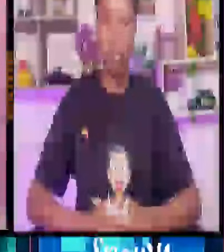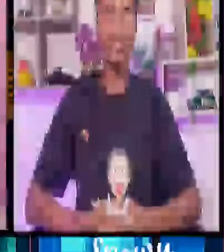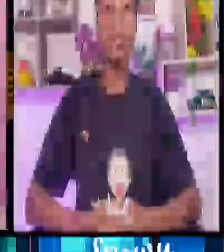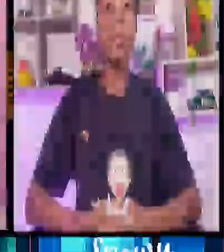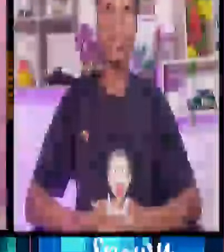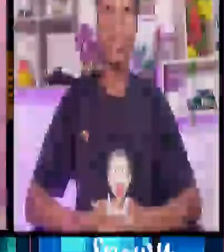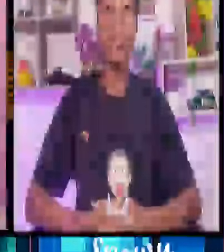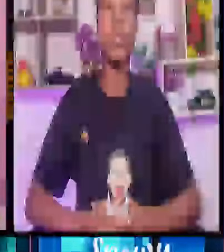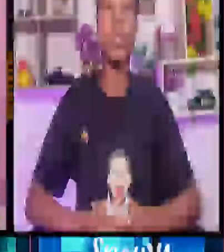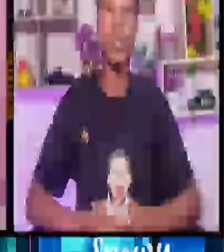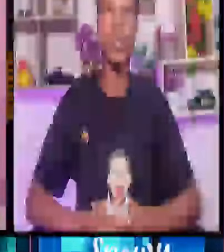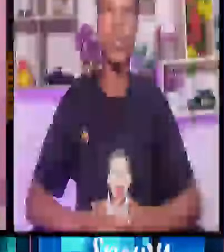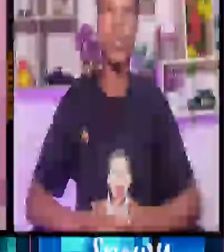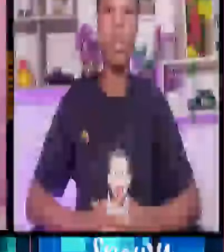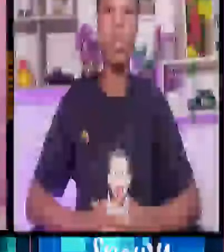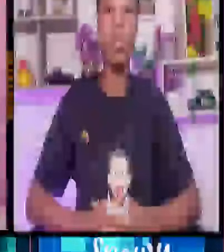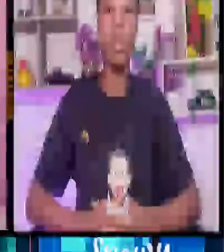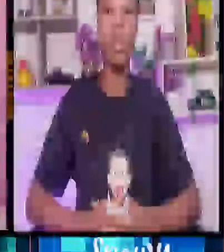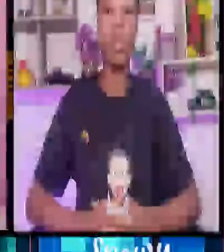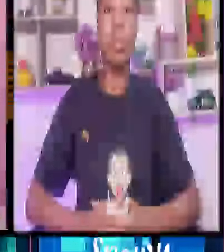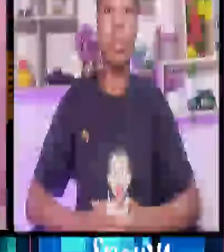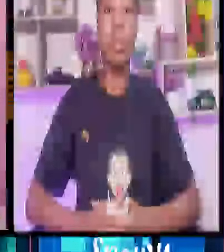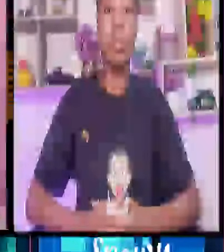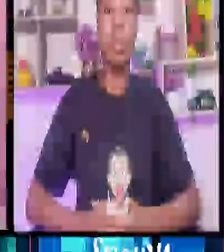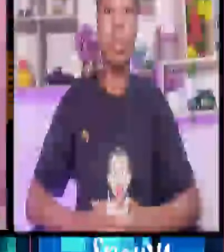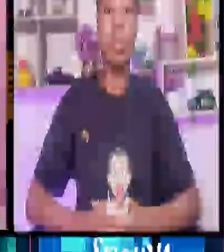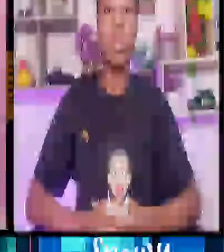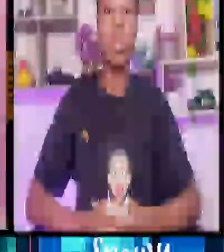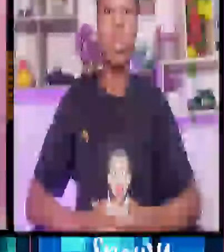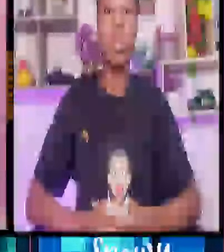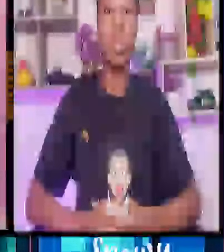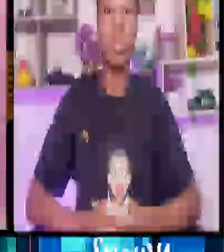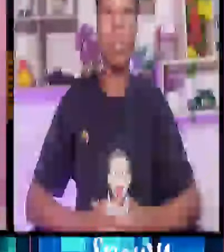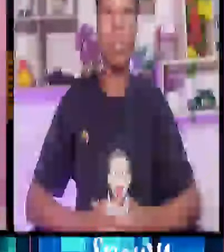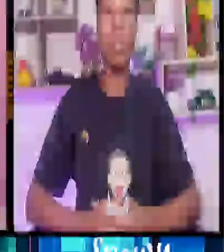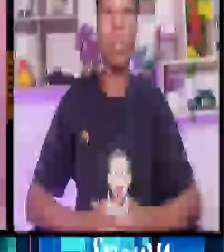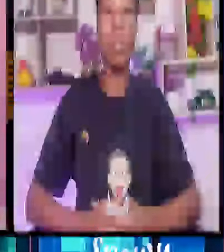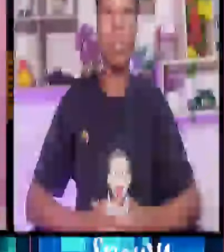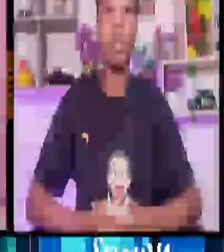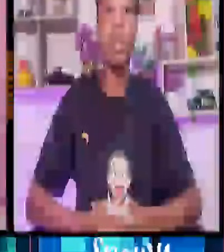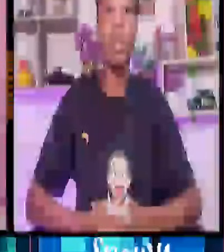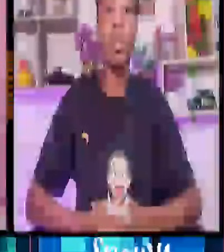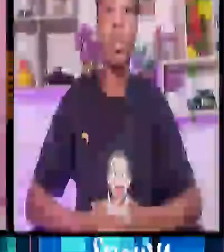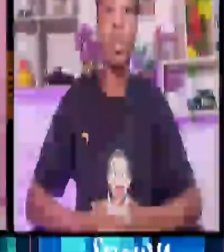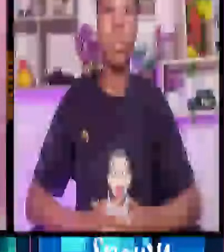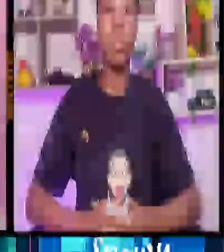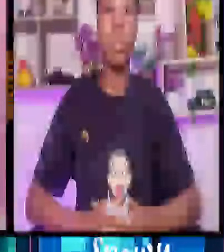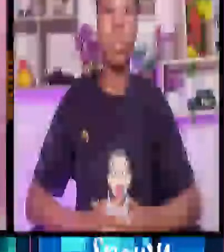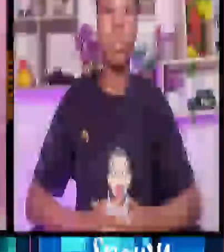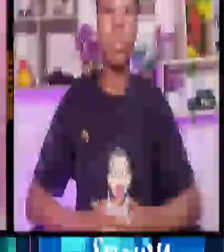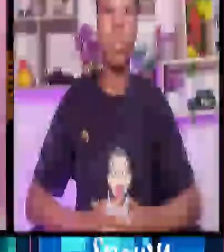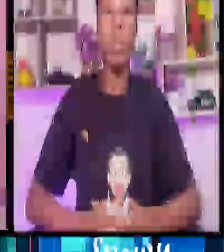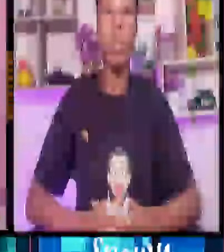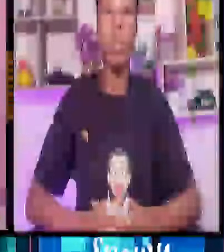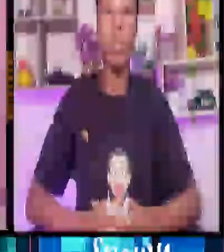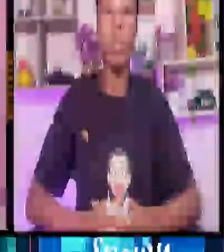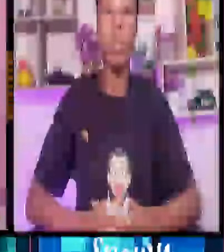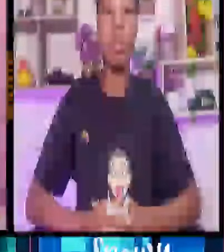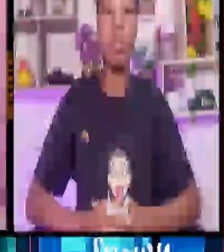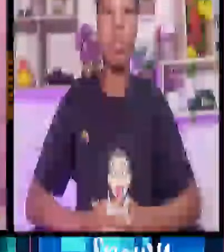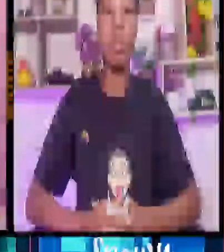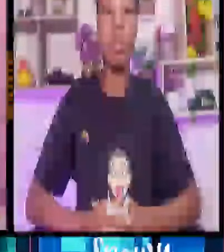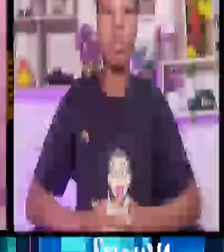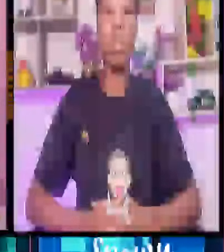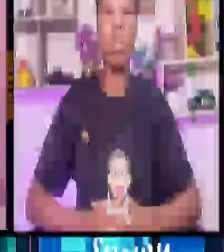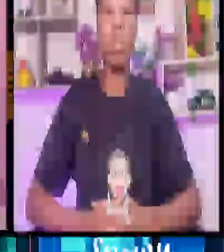is a party of intellectuals, and synonymous with party of intellectuals. As soon